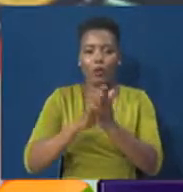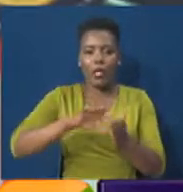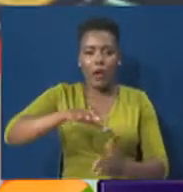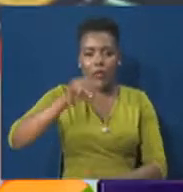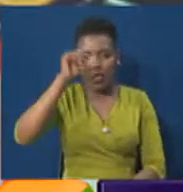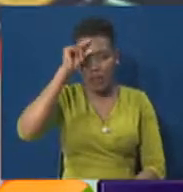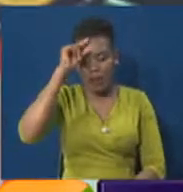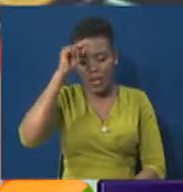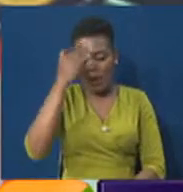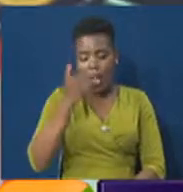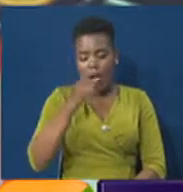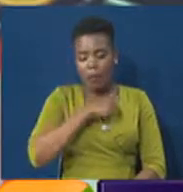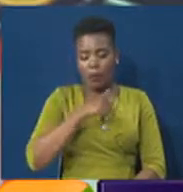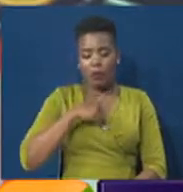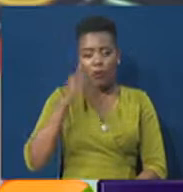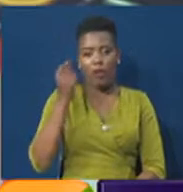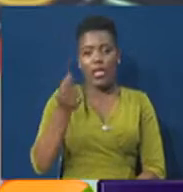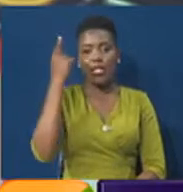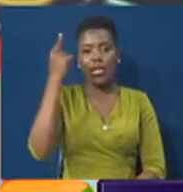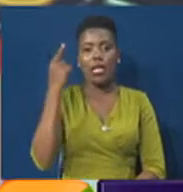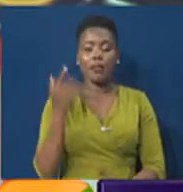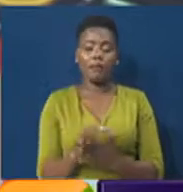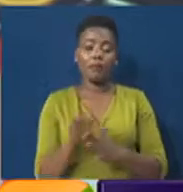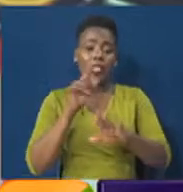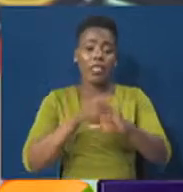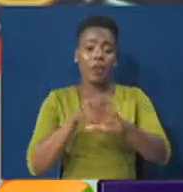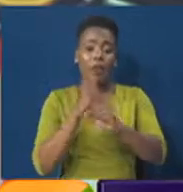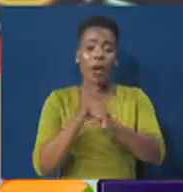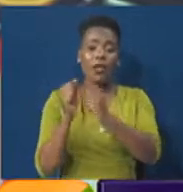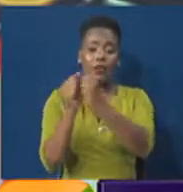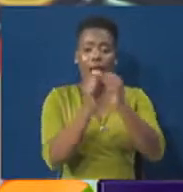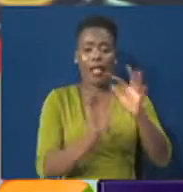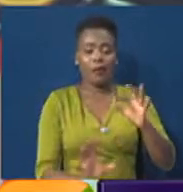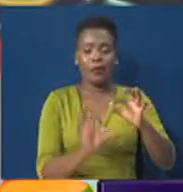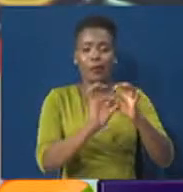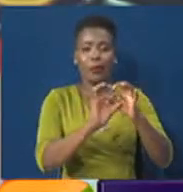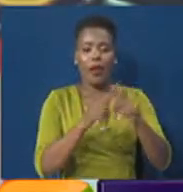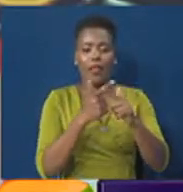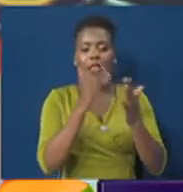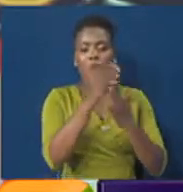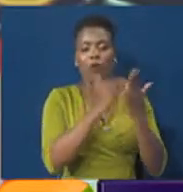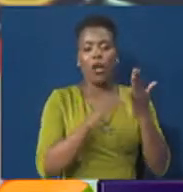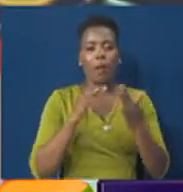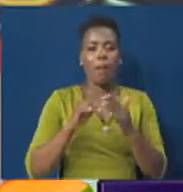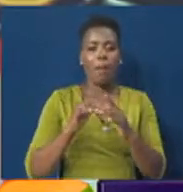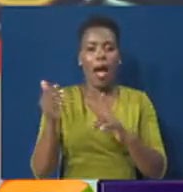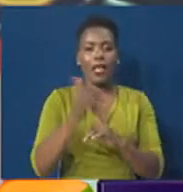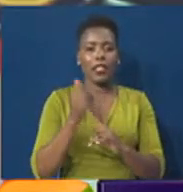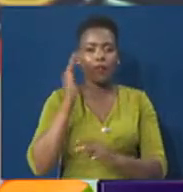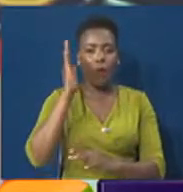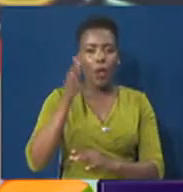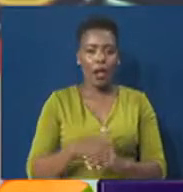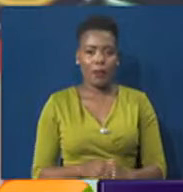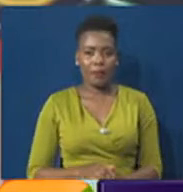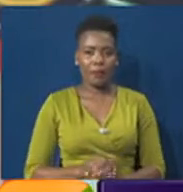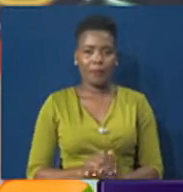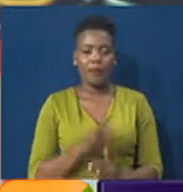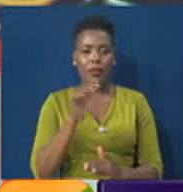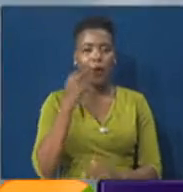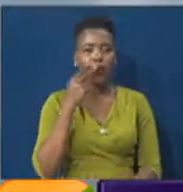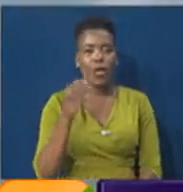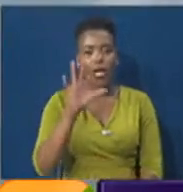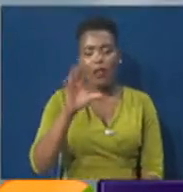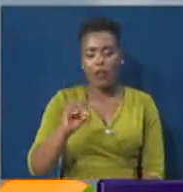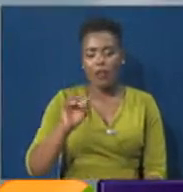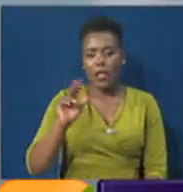because we've realized when we work together, then okay, this program will so, so the specific question about the figures. So right,